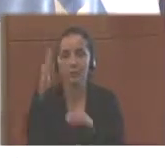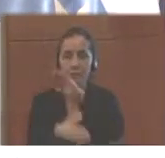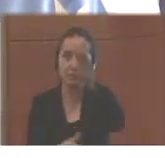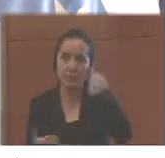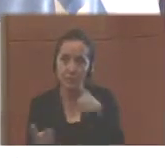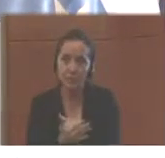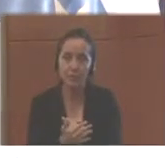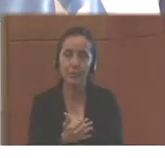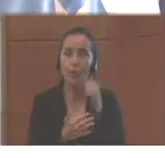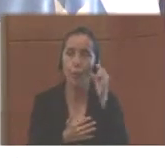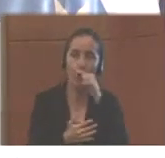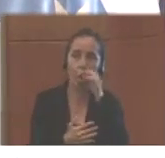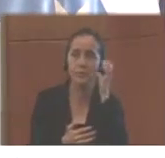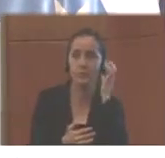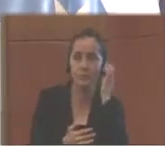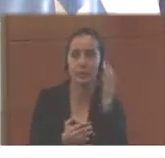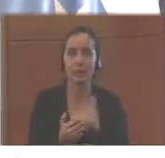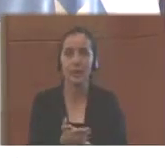all.